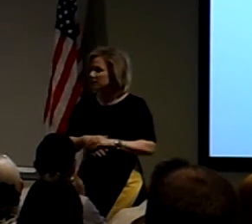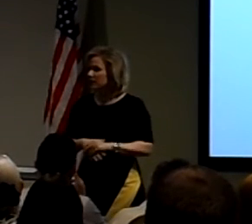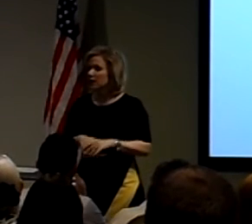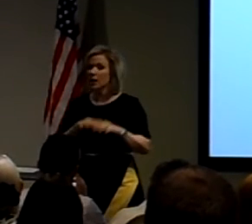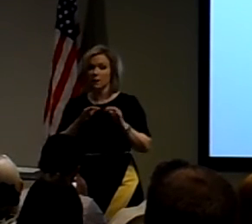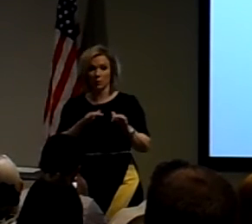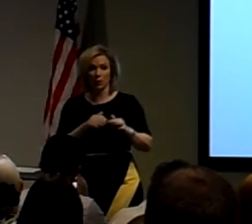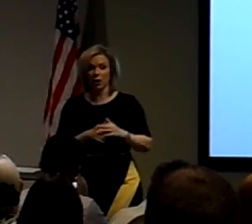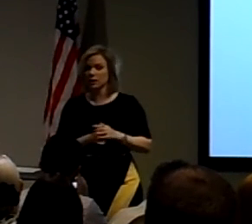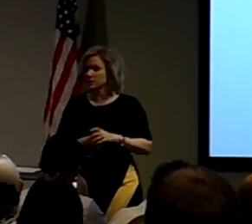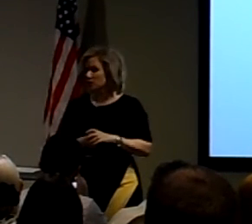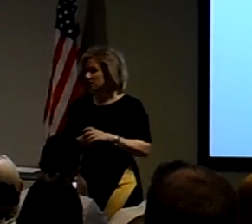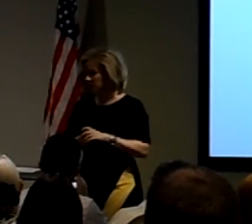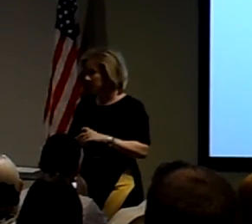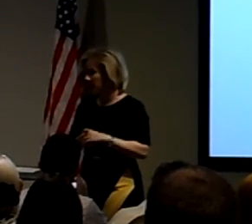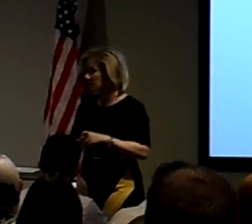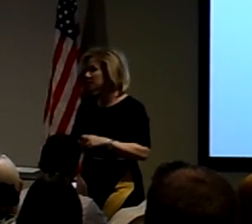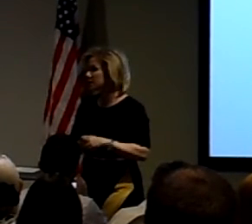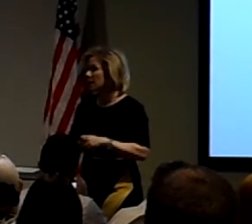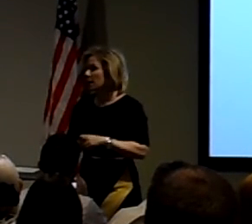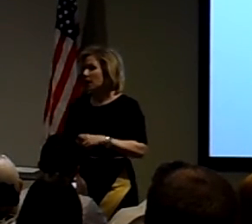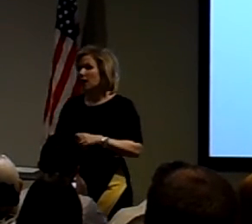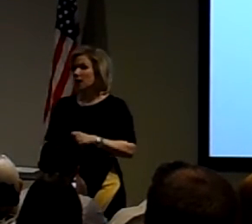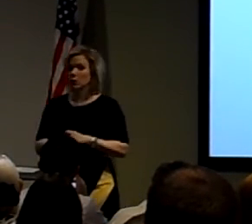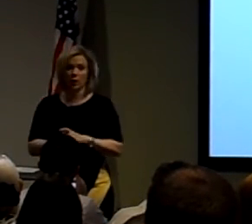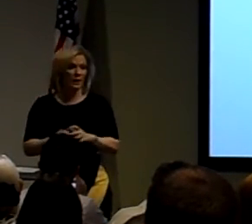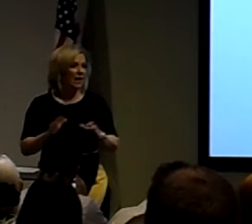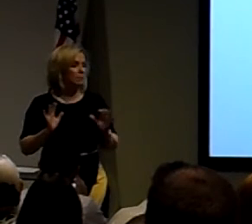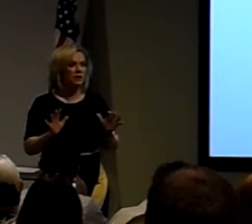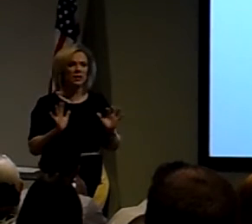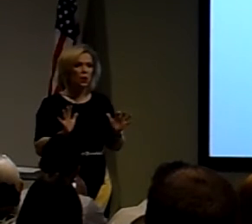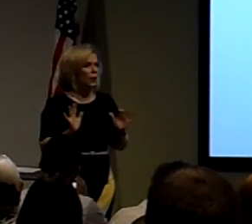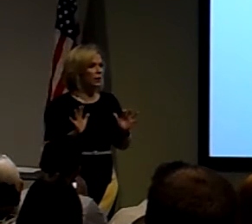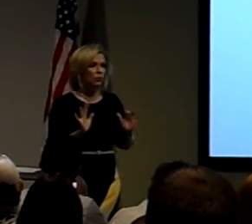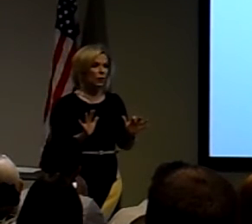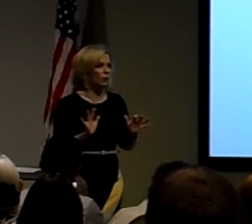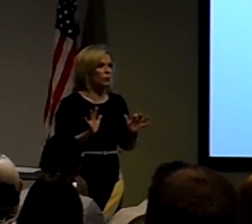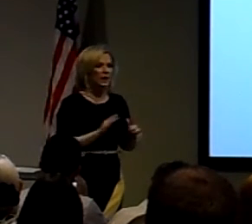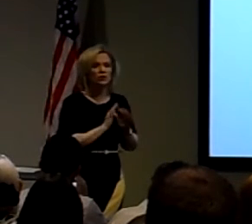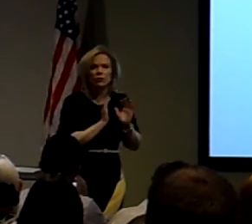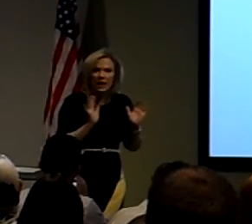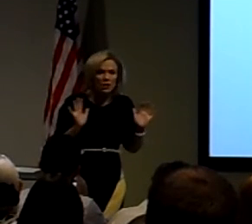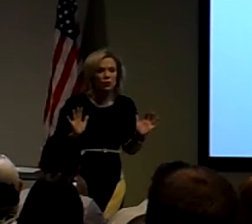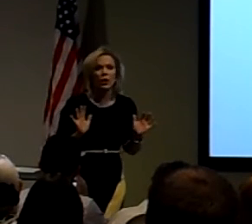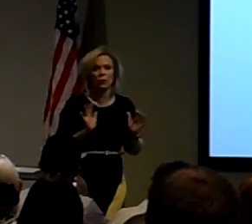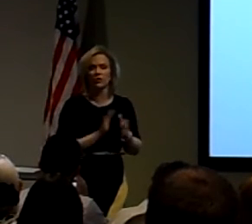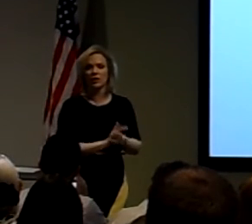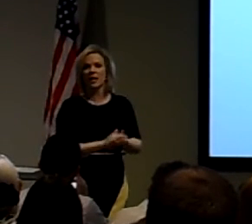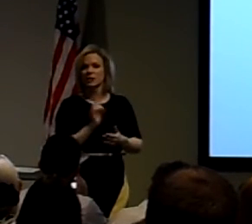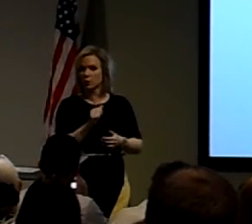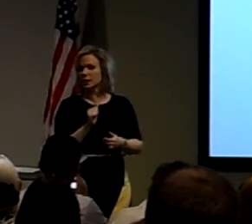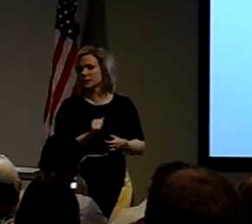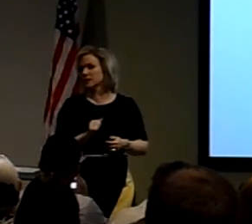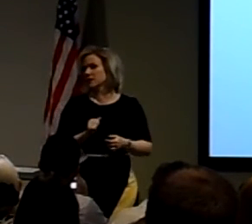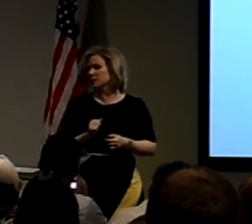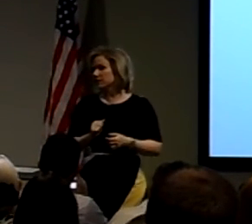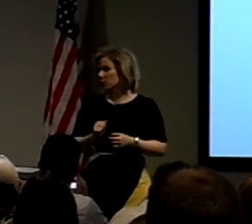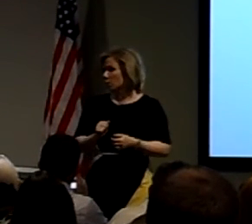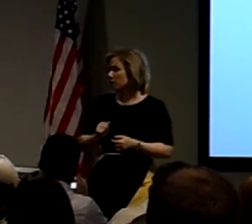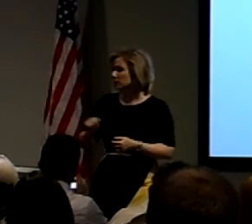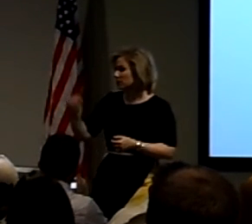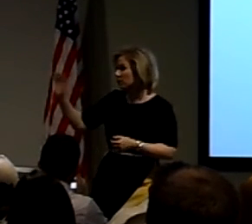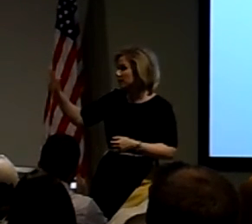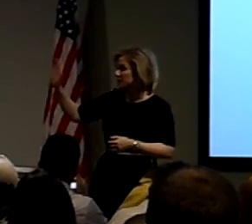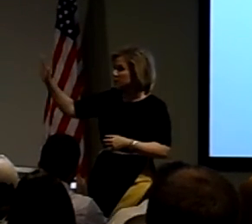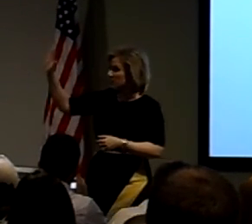you'll see creativity, but we are constrained in space. And while we had meteoric growth, we had great growth, 2016's